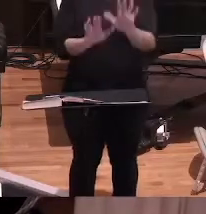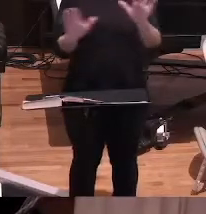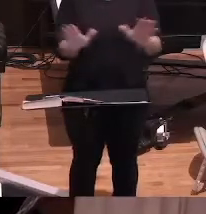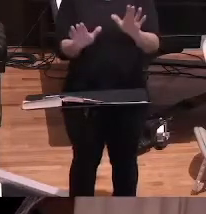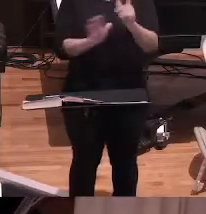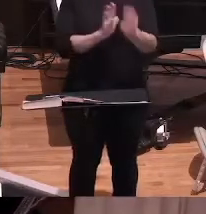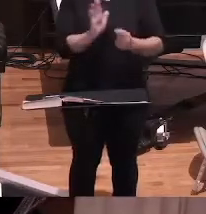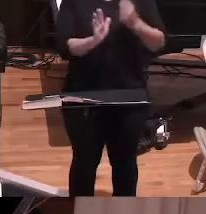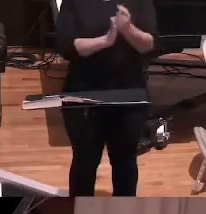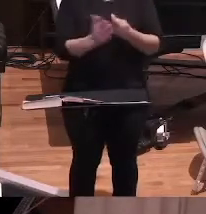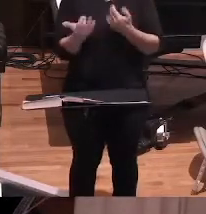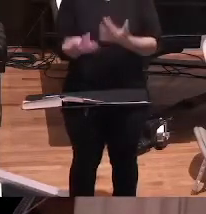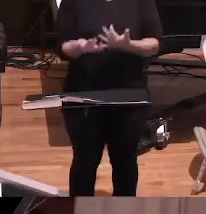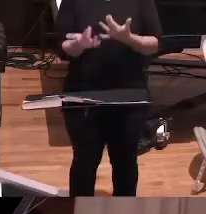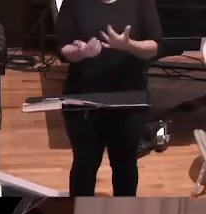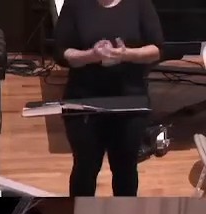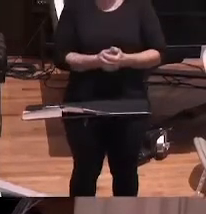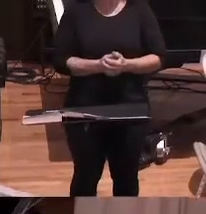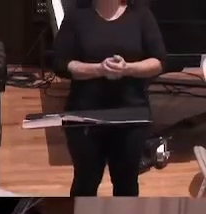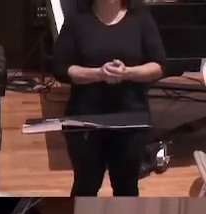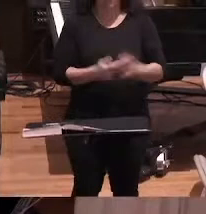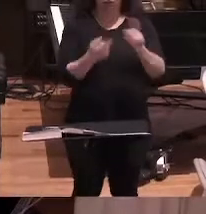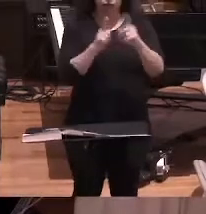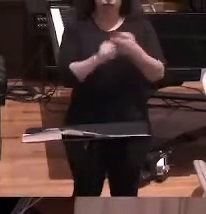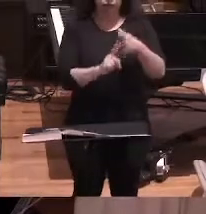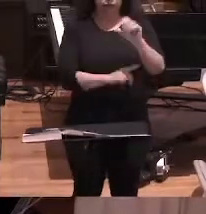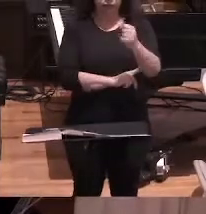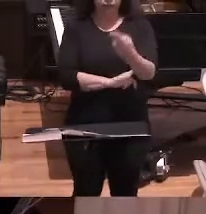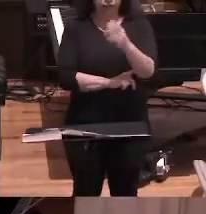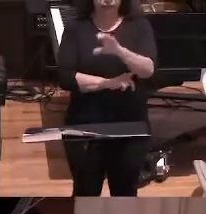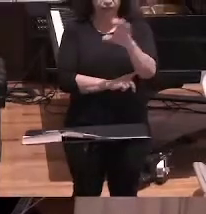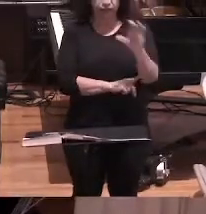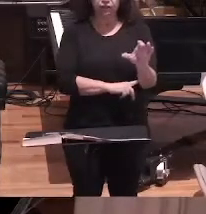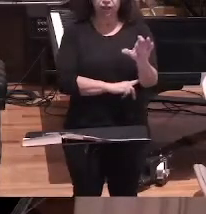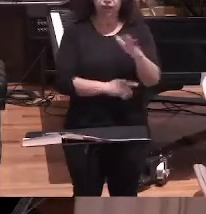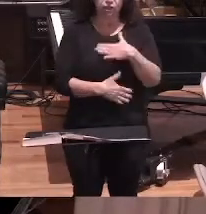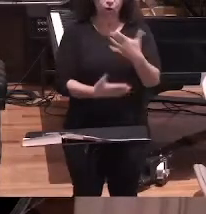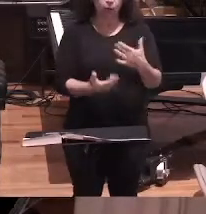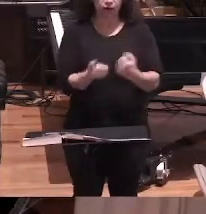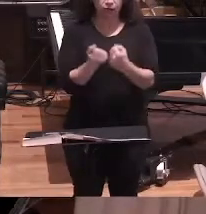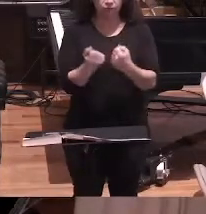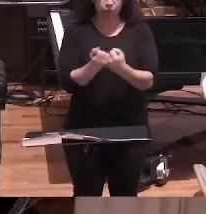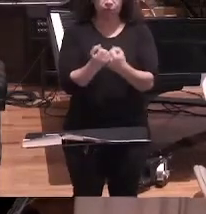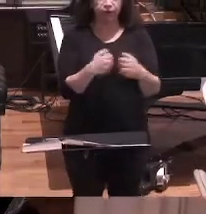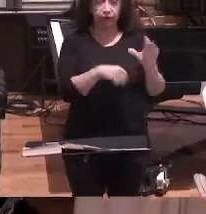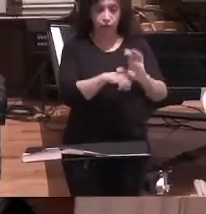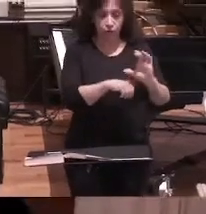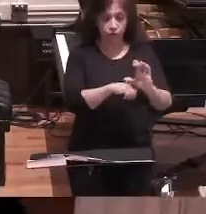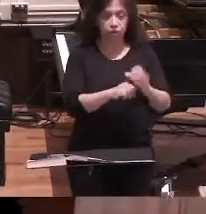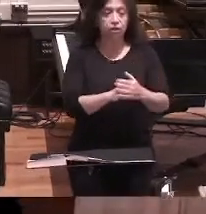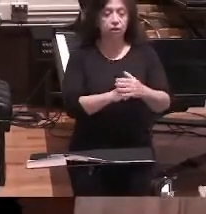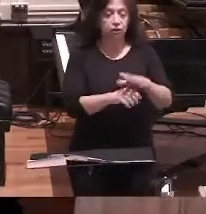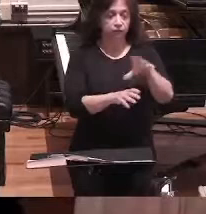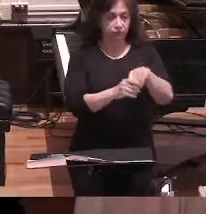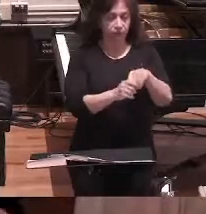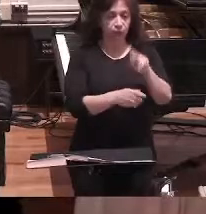the season of Advent. Friends, Asylum Hill Congregational Church is an open and affirming congregation in the